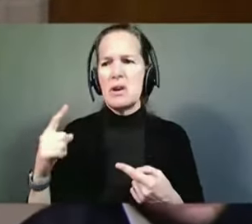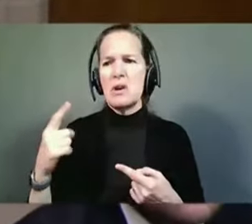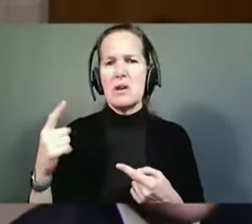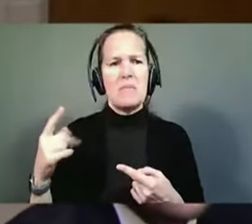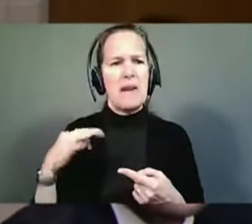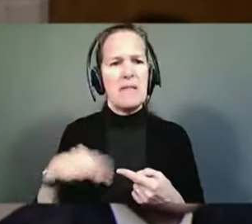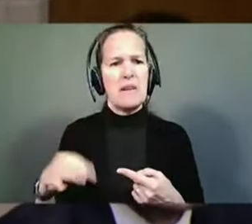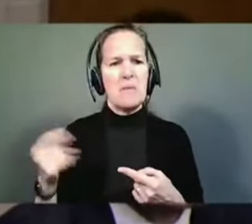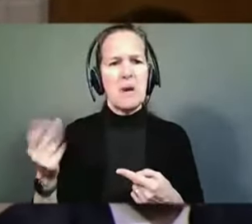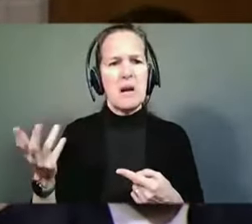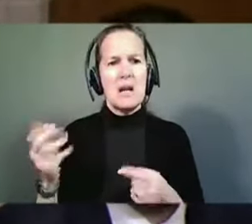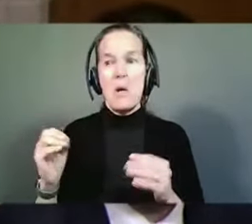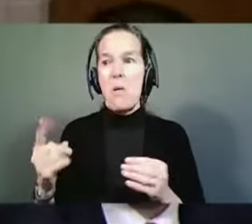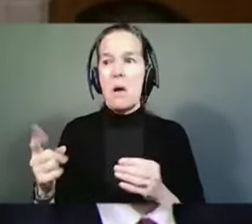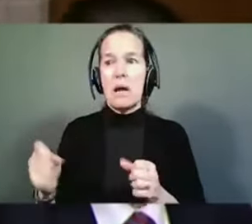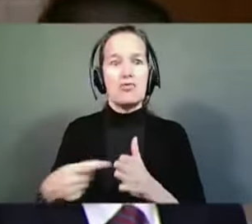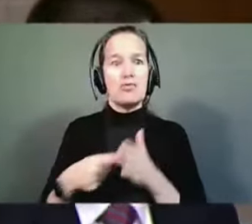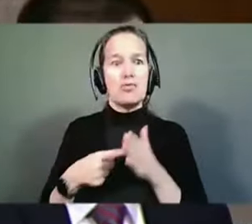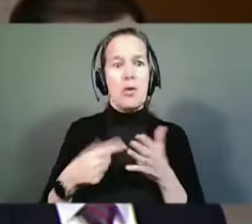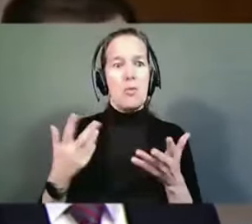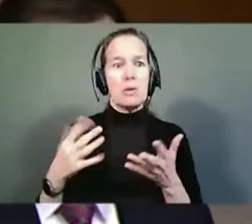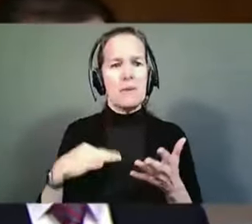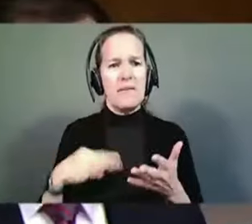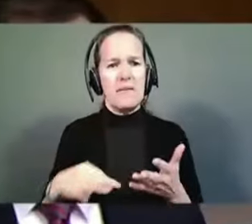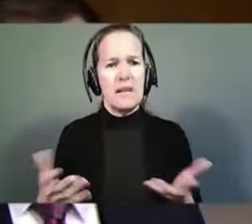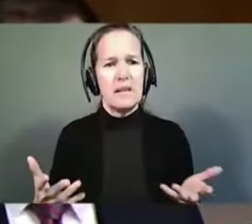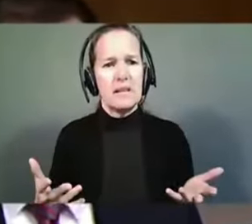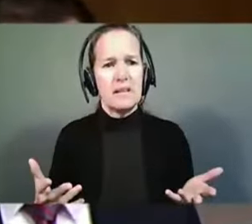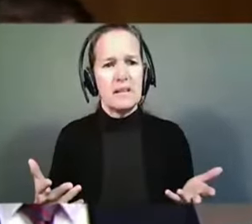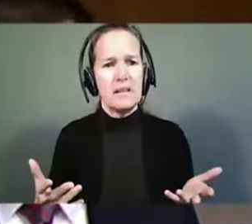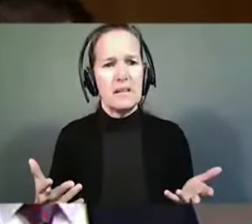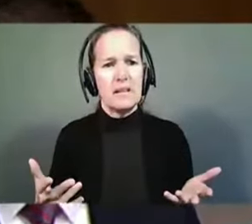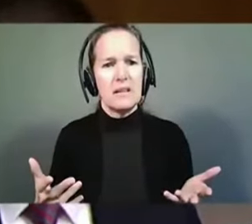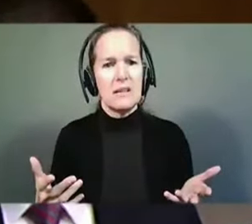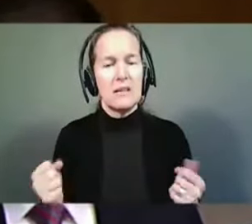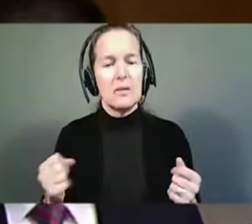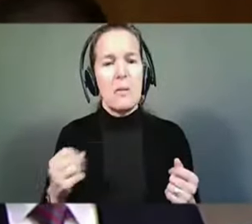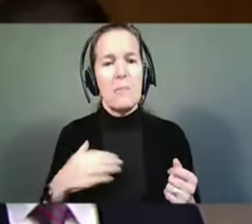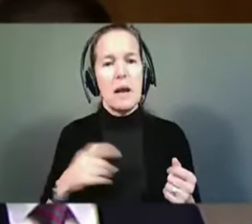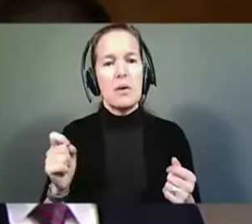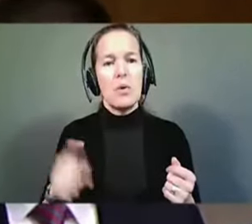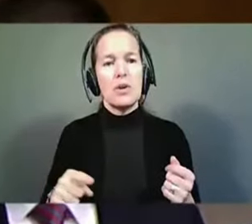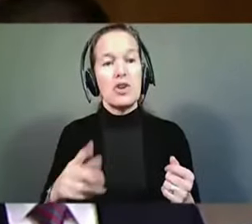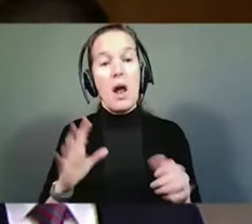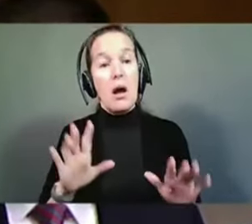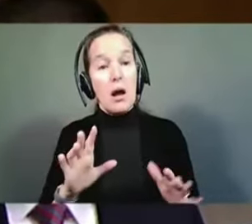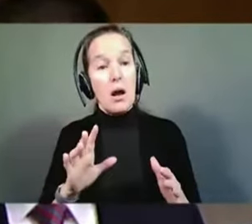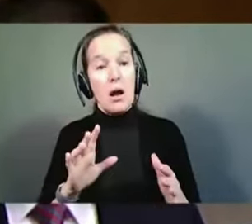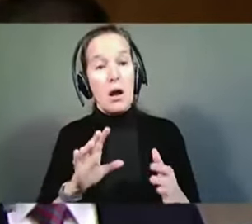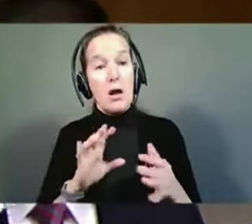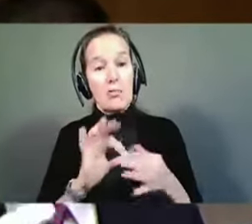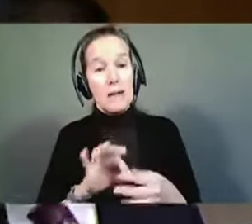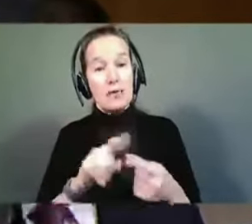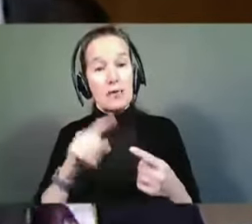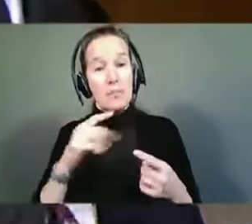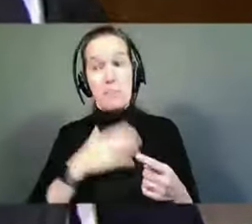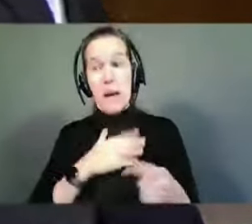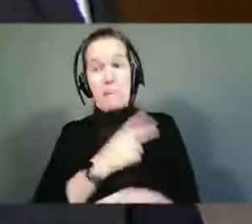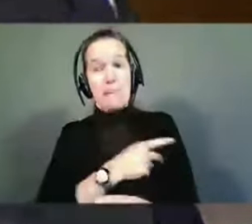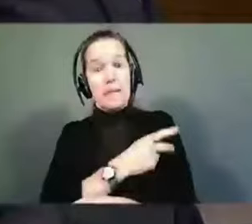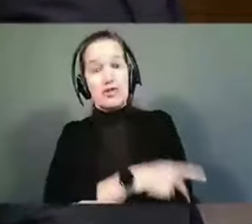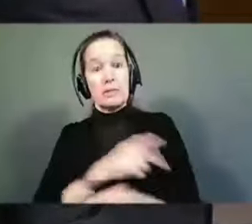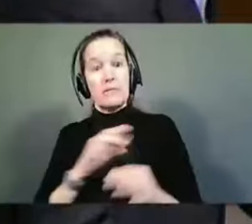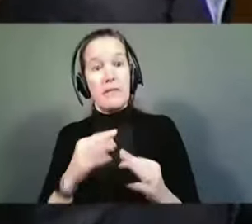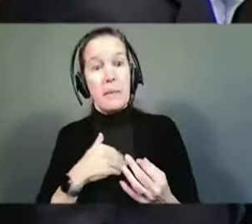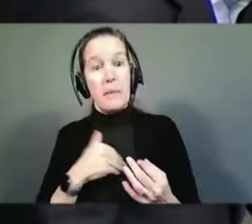are. Well, I guess my question for you all, and I think it goes to the mental health of my patients, my family members, the people